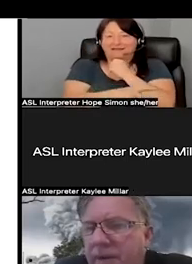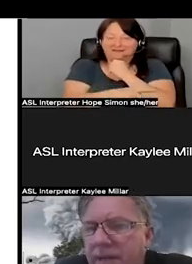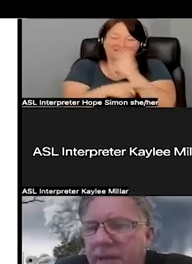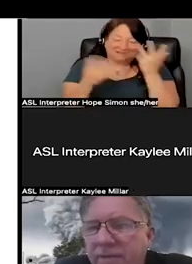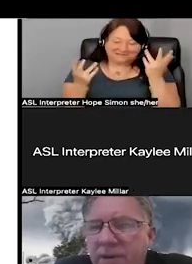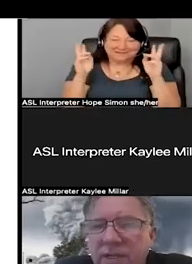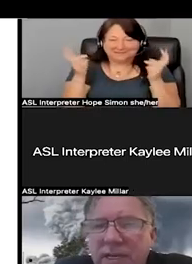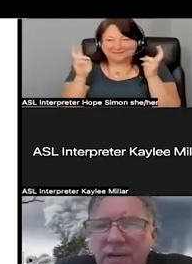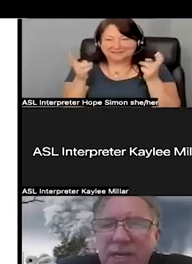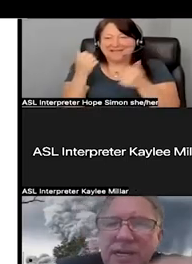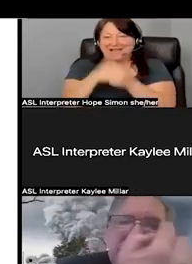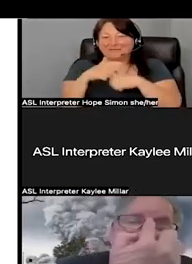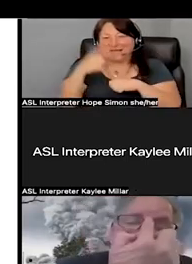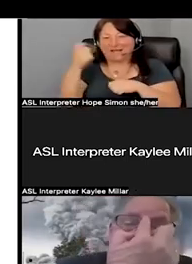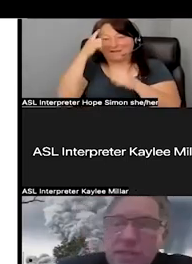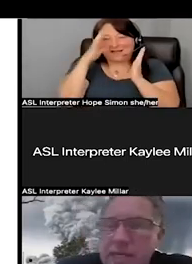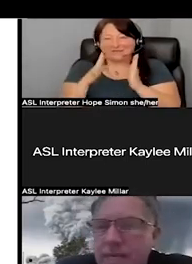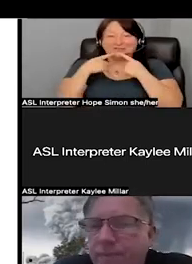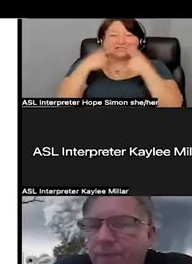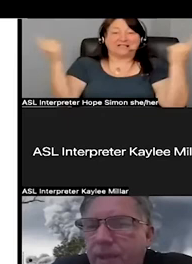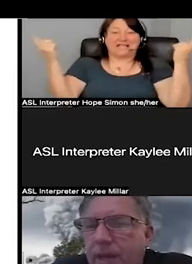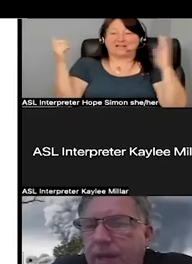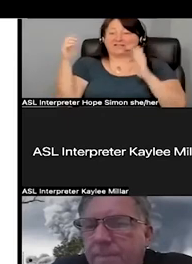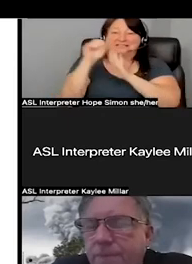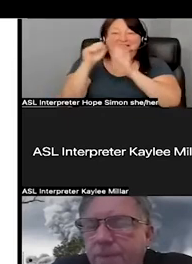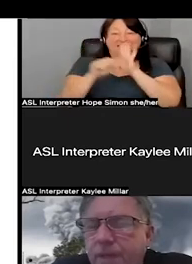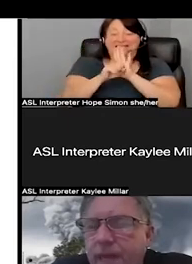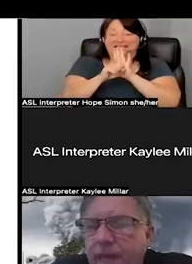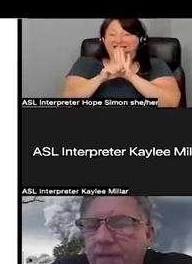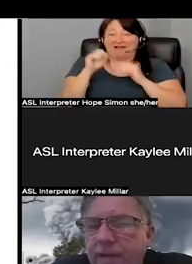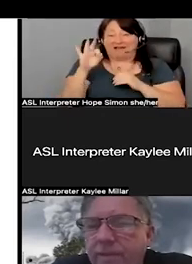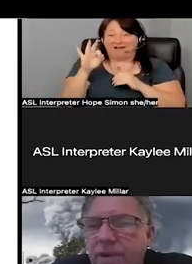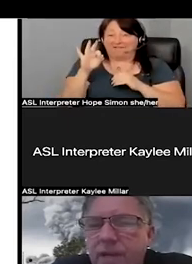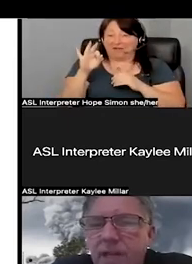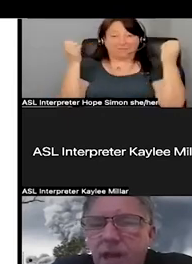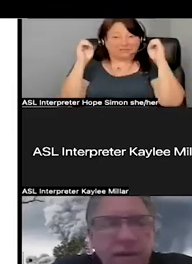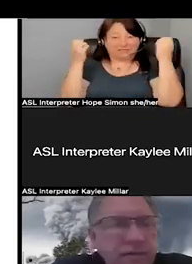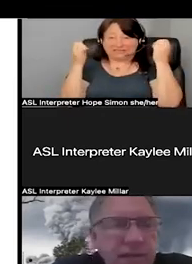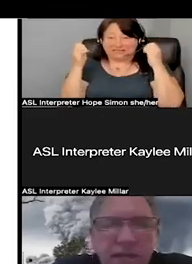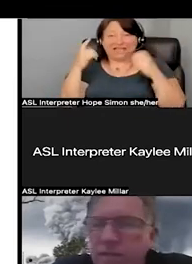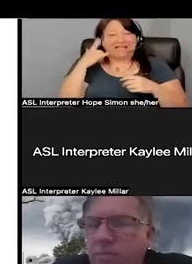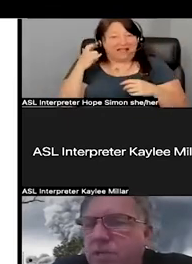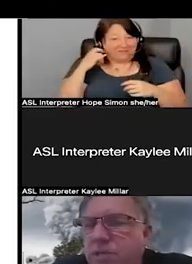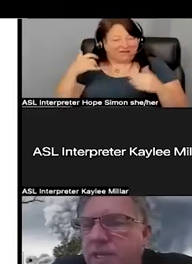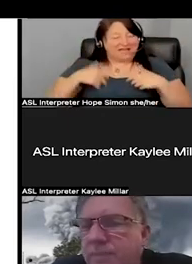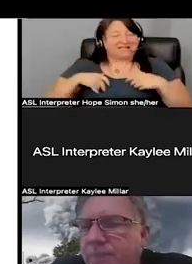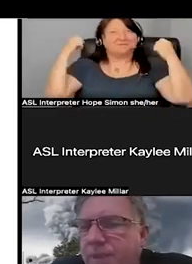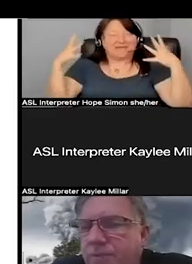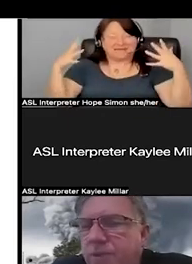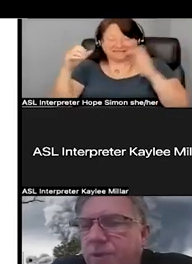time the governor declares a state of emergency, and California has a lot of states of